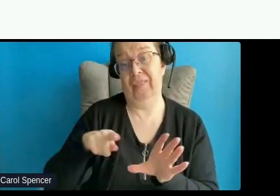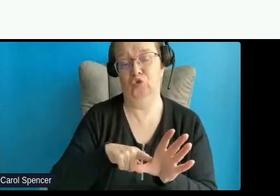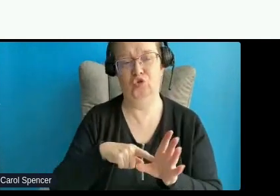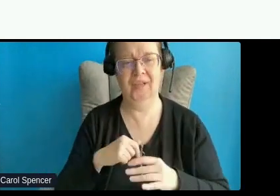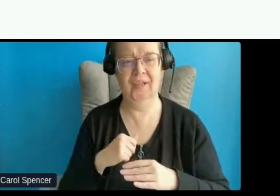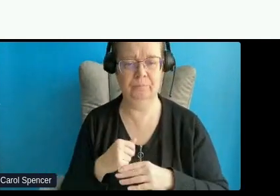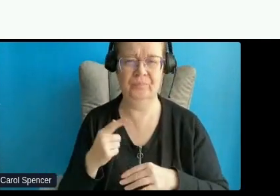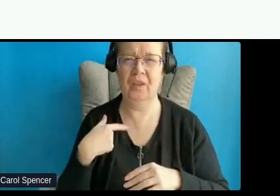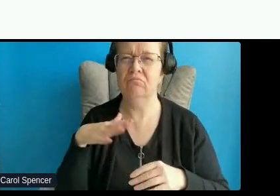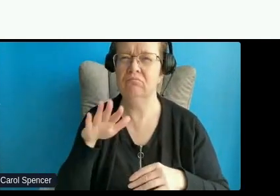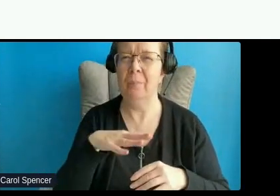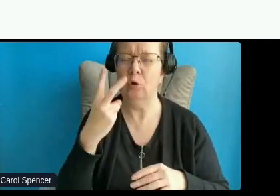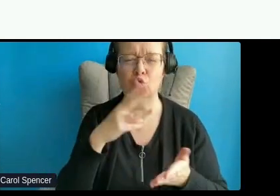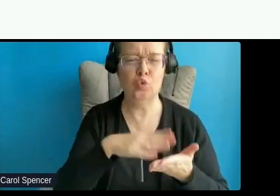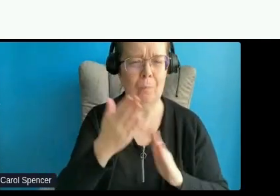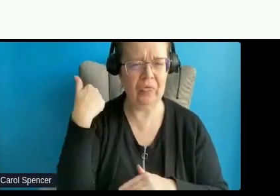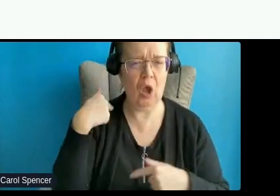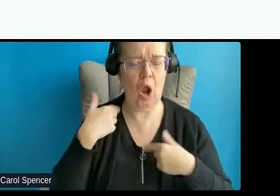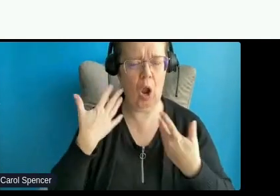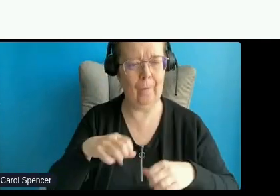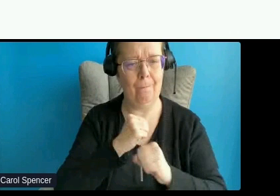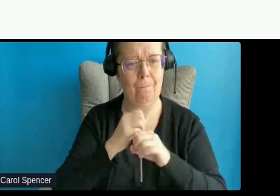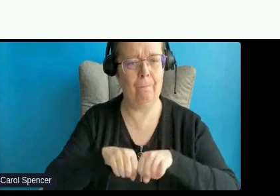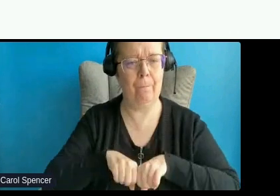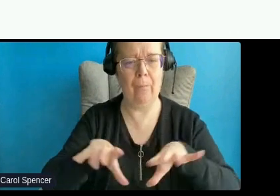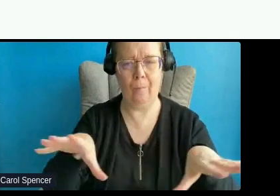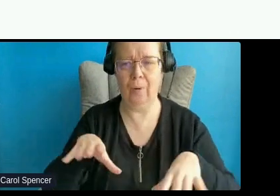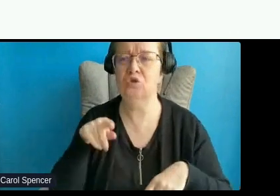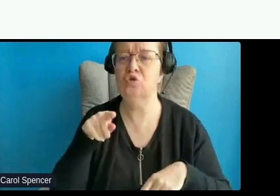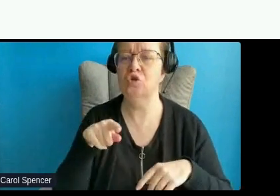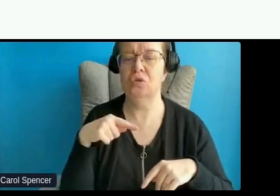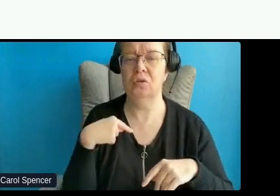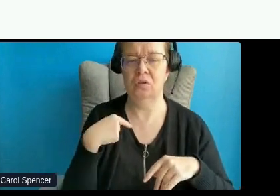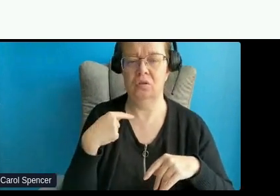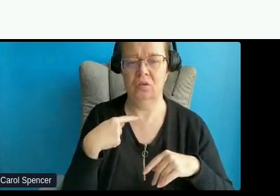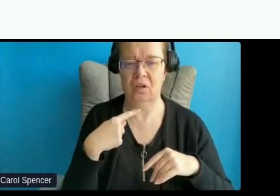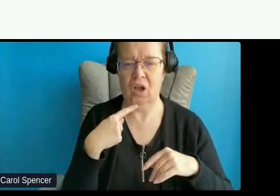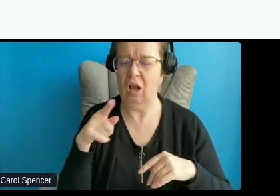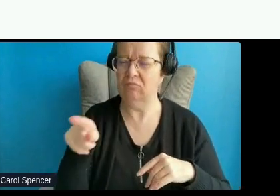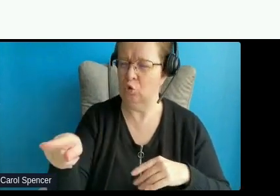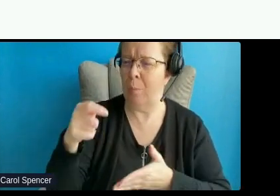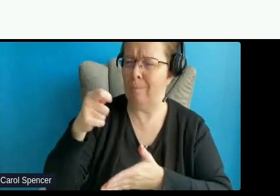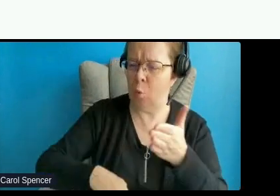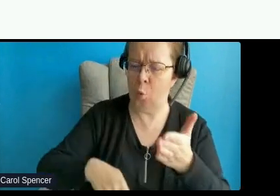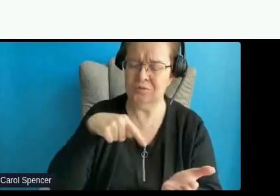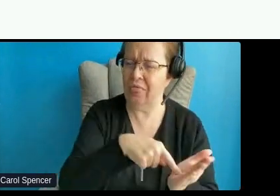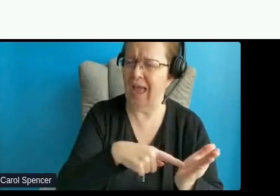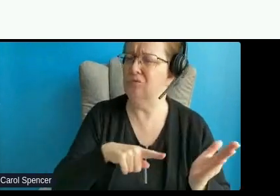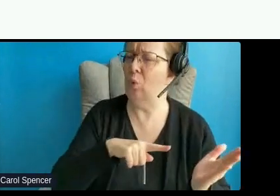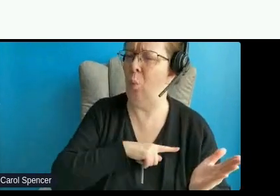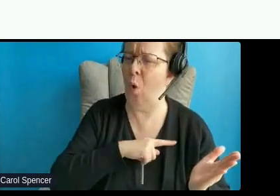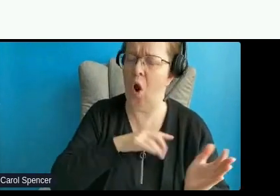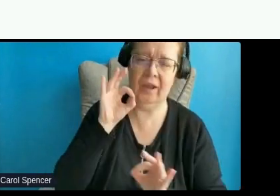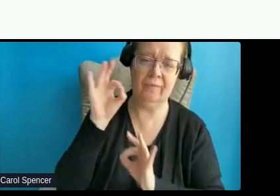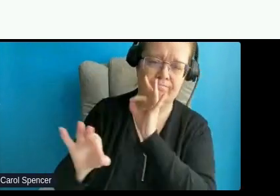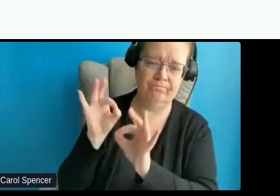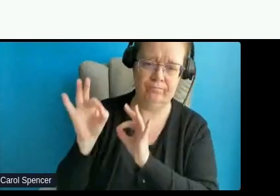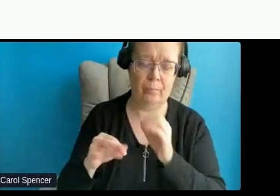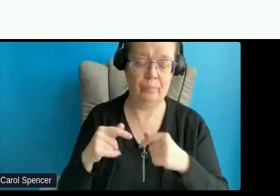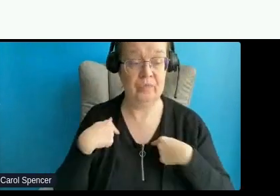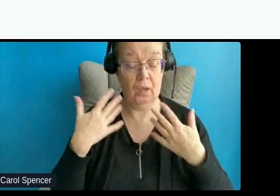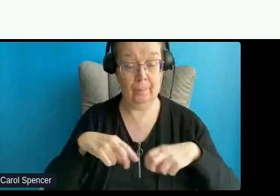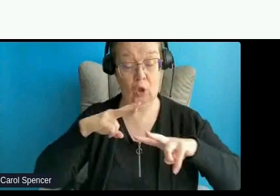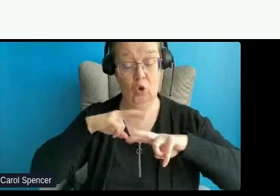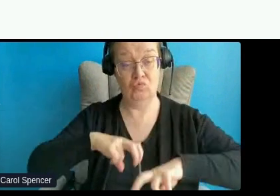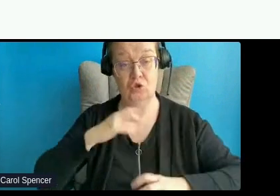a few months ago about what disabled consumers decide to buy and why. We published one research report that